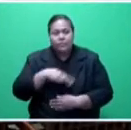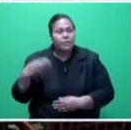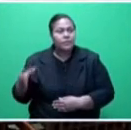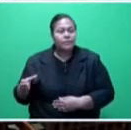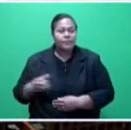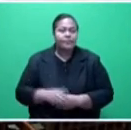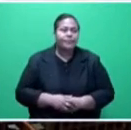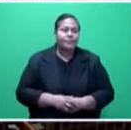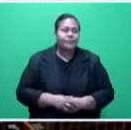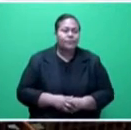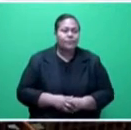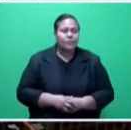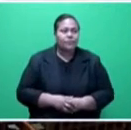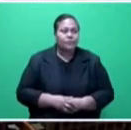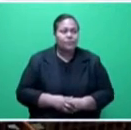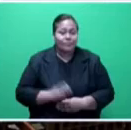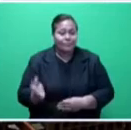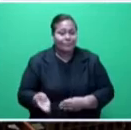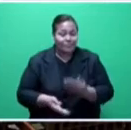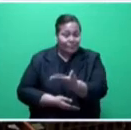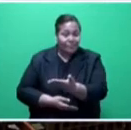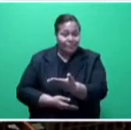Honourable Prime Minister, you have the floor.